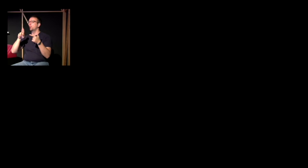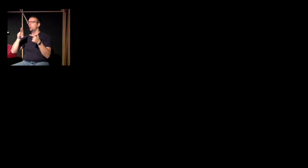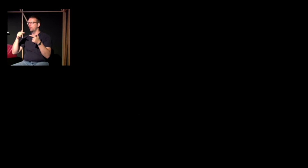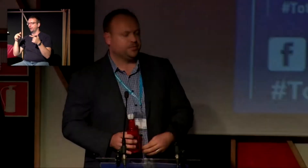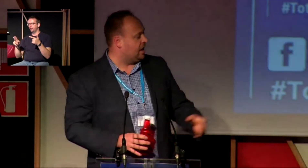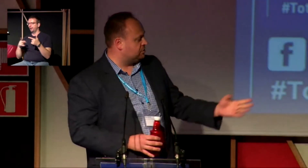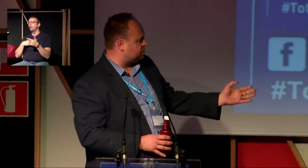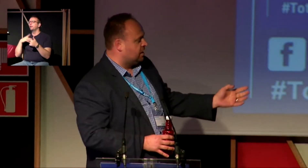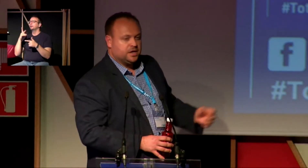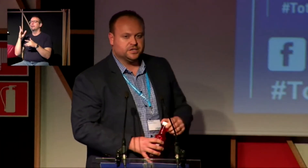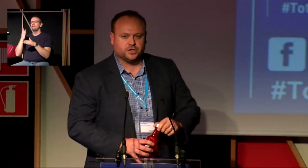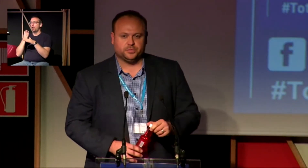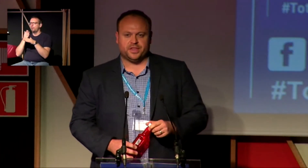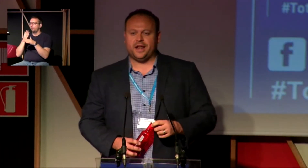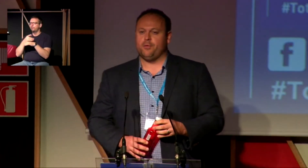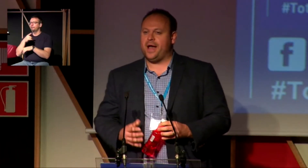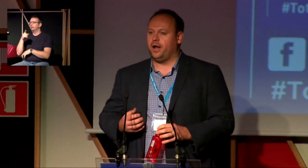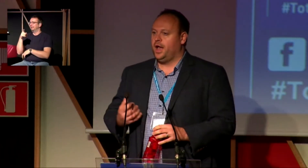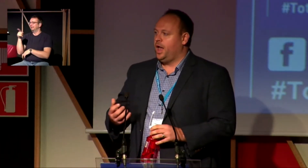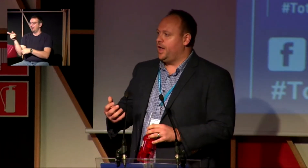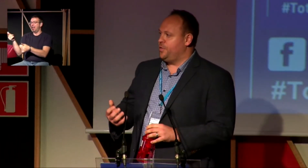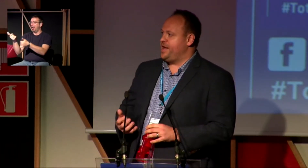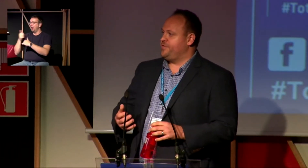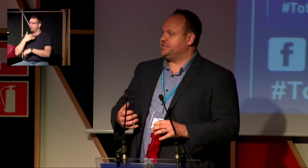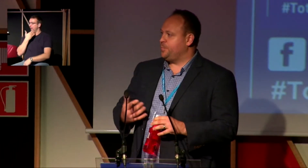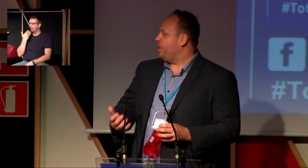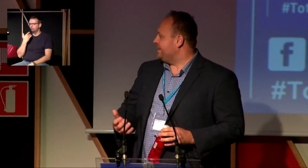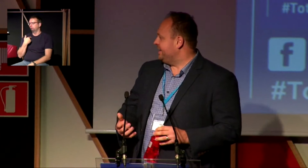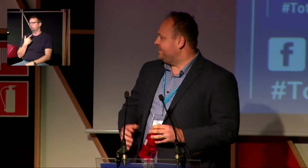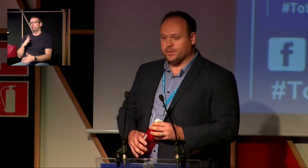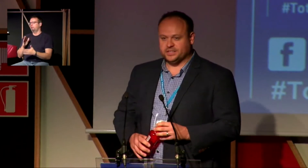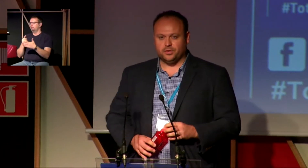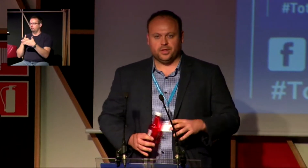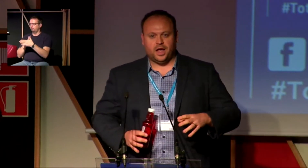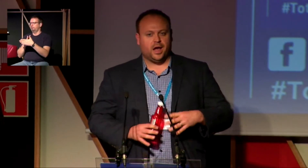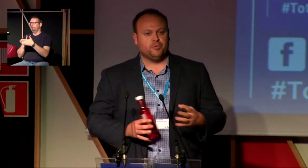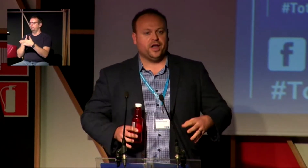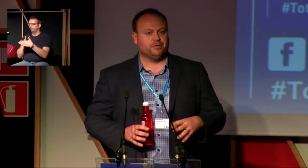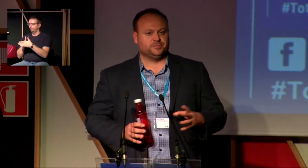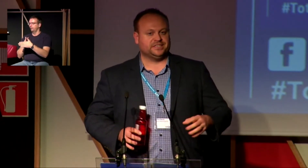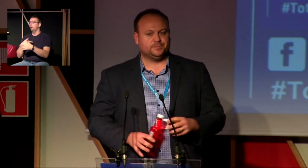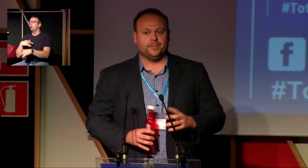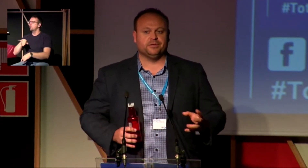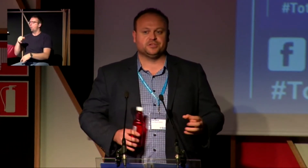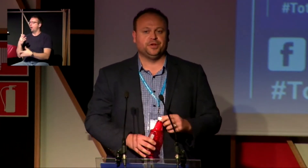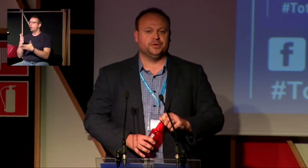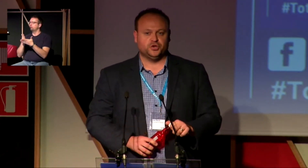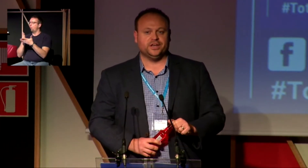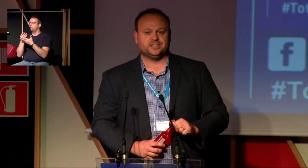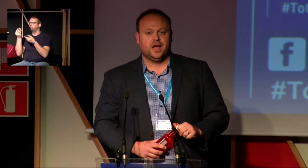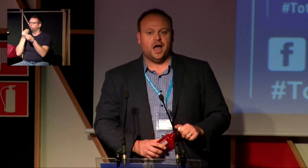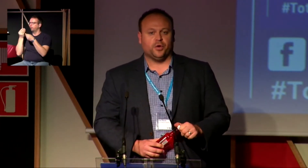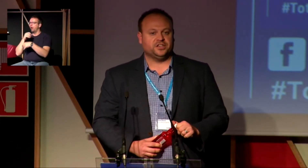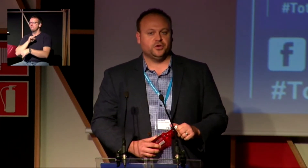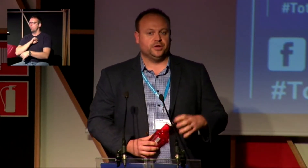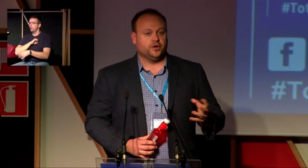an audio describer. And it's something that I was just discussing with Hannah about the benefits and the pride that it gives me. So I'm not here as a businessman, I'm here as somebody who